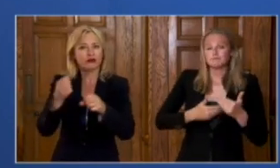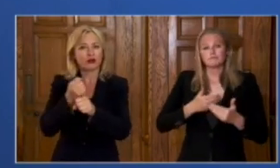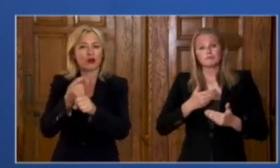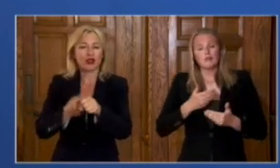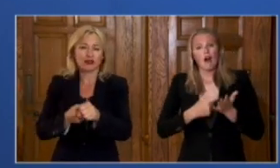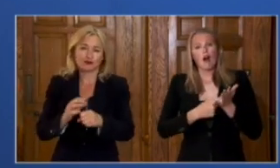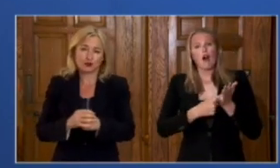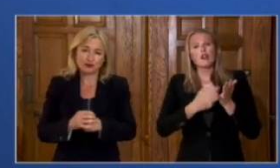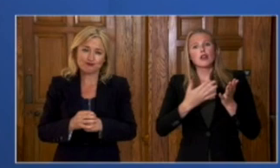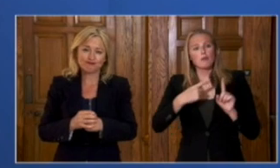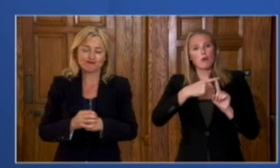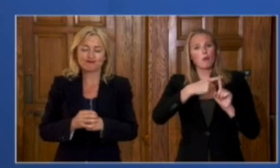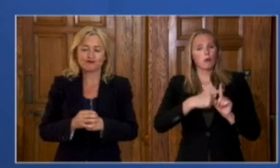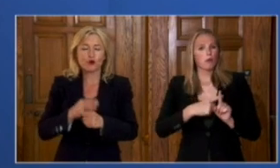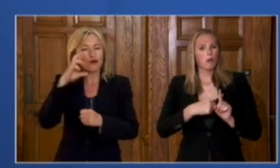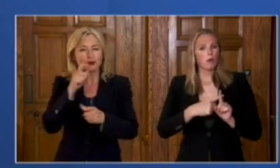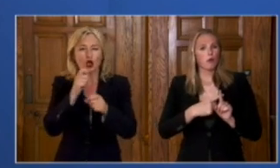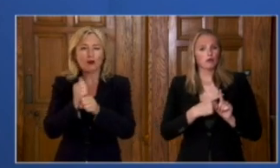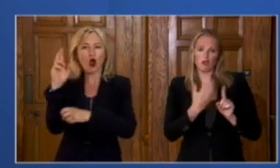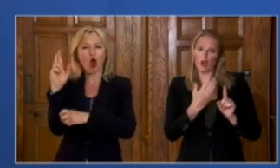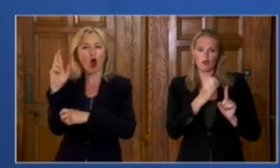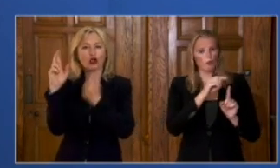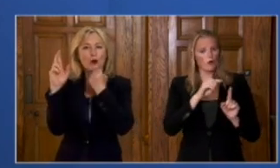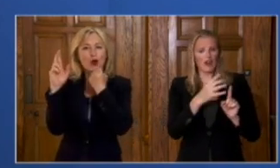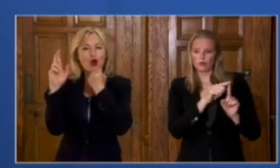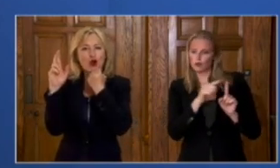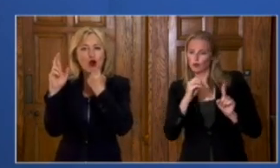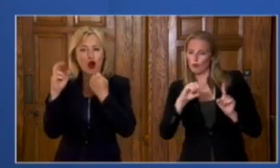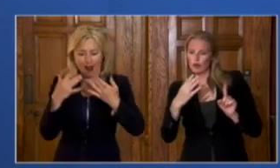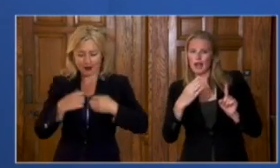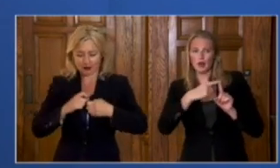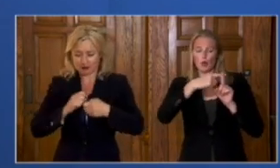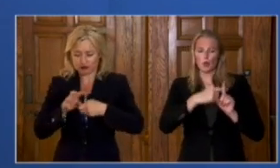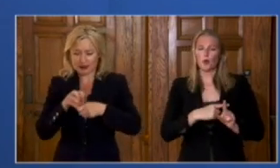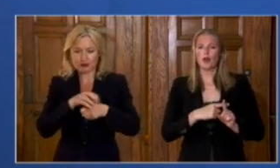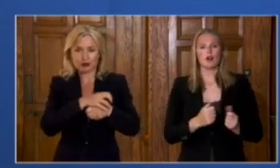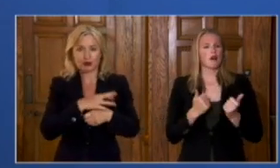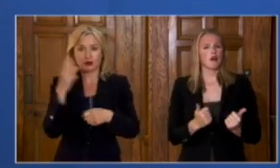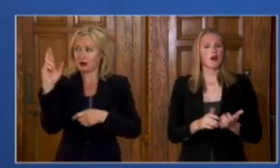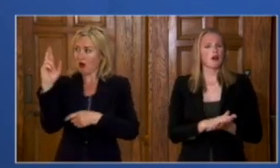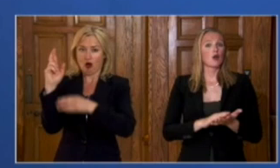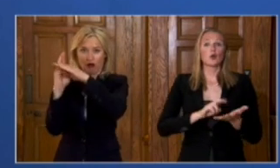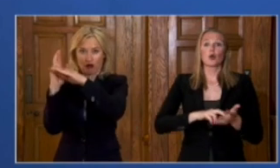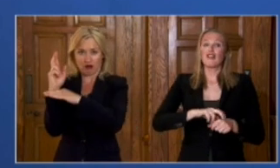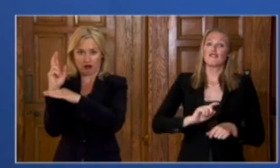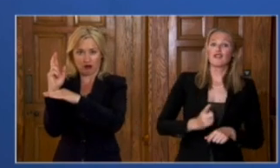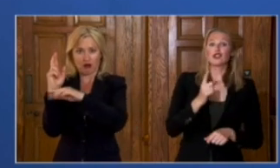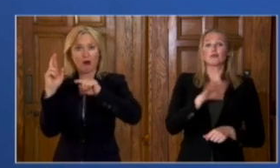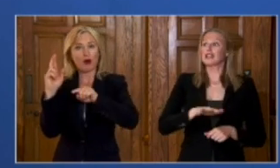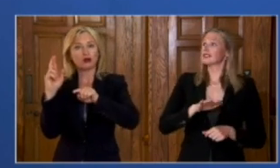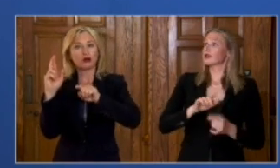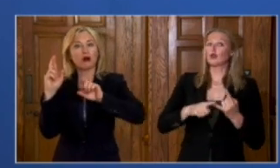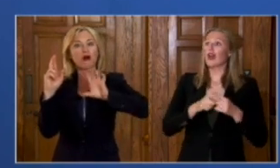rate, has dropped to between 0.5 and 0.9, and that in turn has enabled Northern Ireland to be the first part of the United Kingdom to